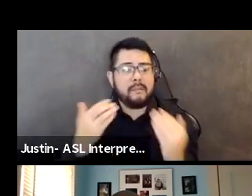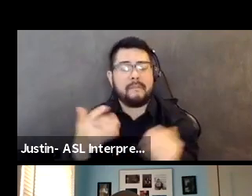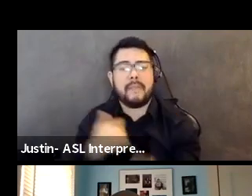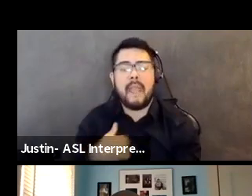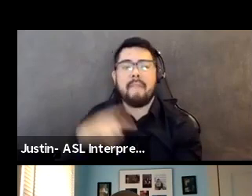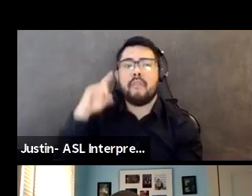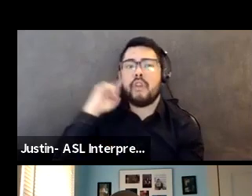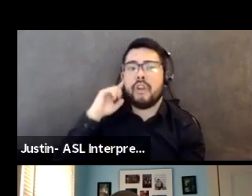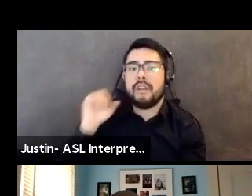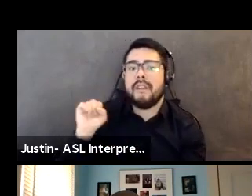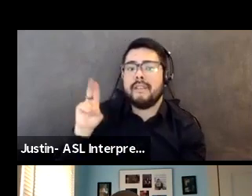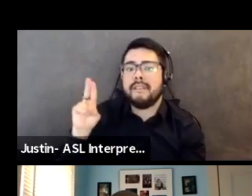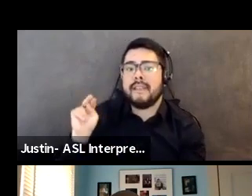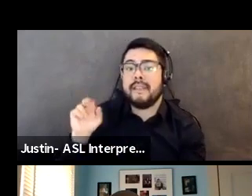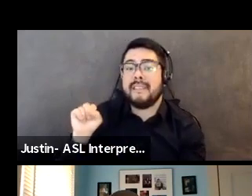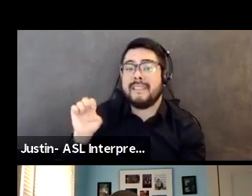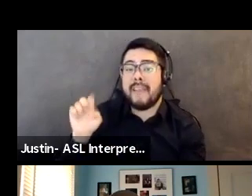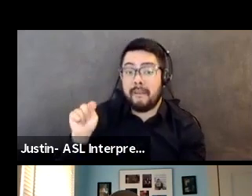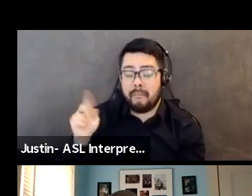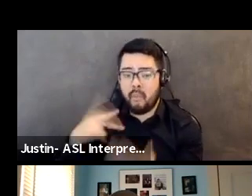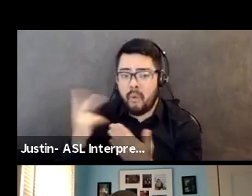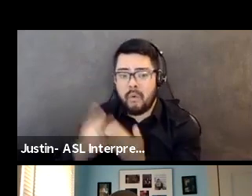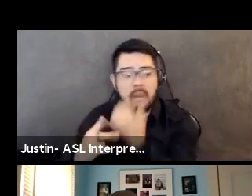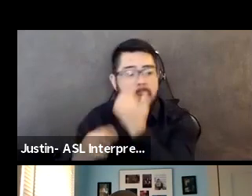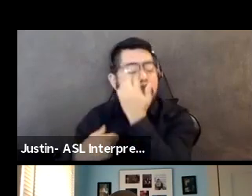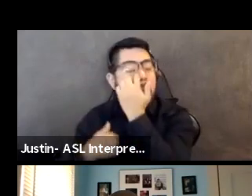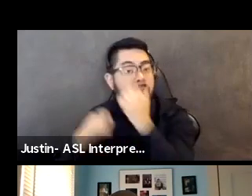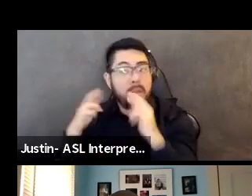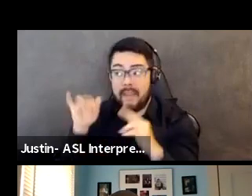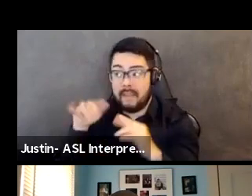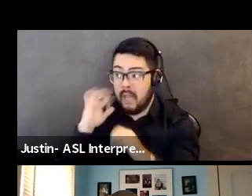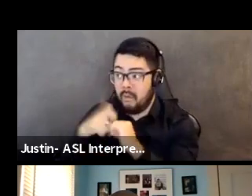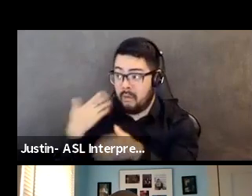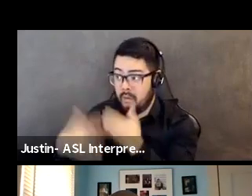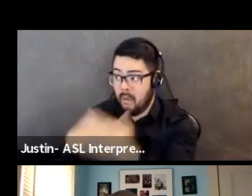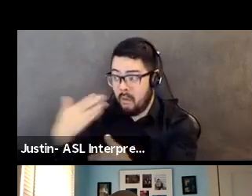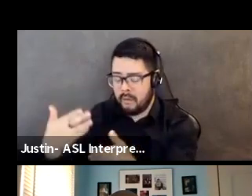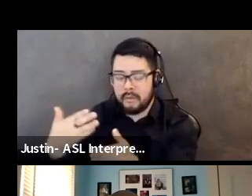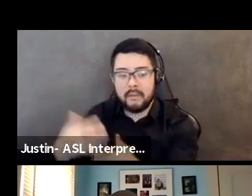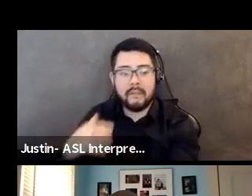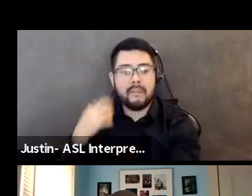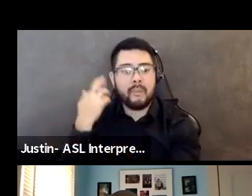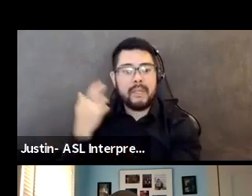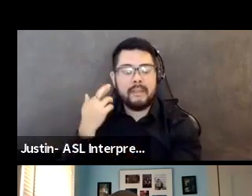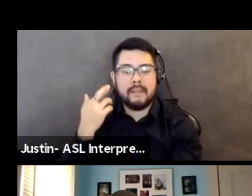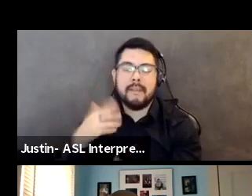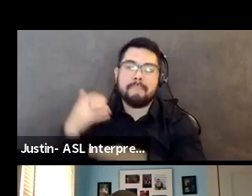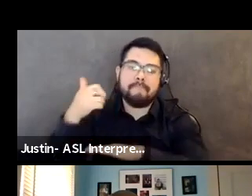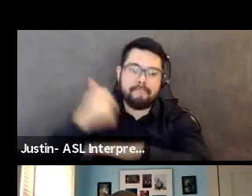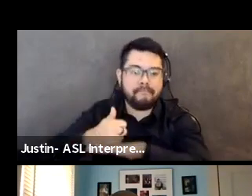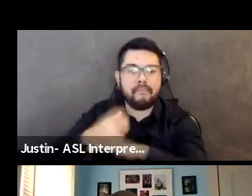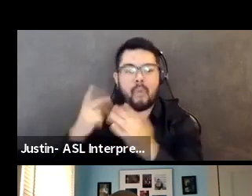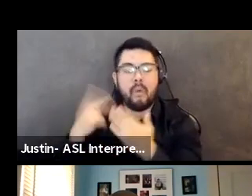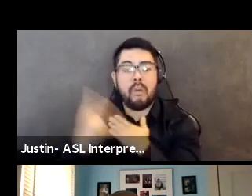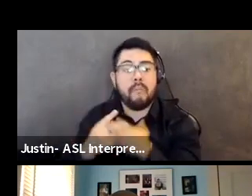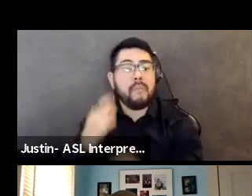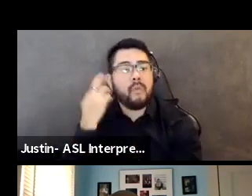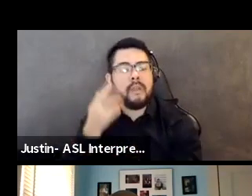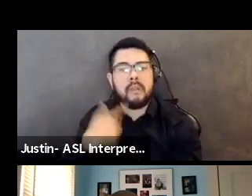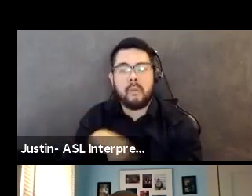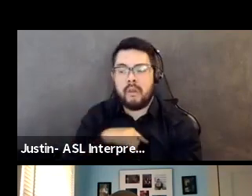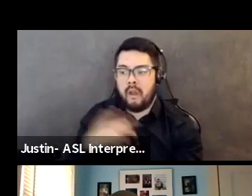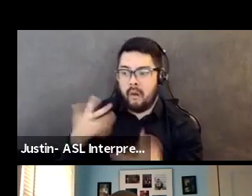sun setting of the program i would hope that is the direction that we're going in um because clearly we're looking at the